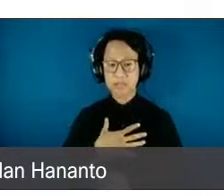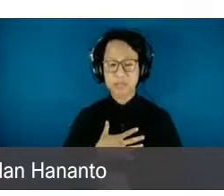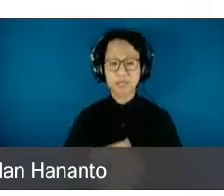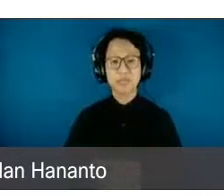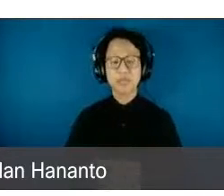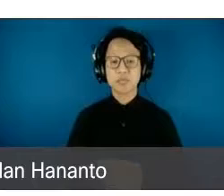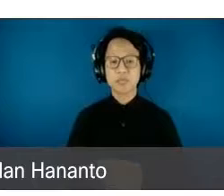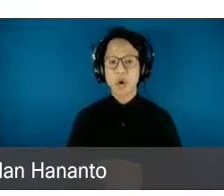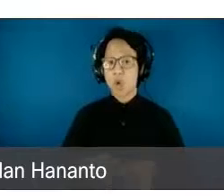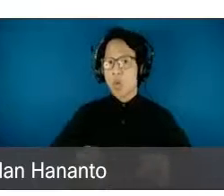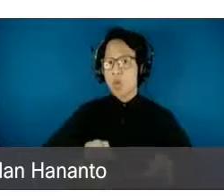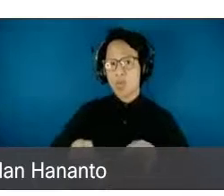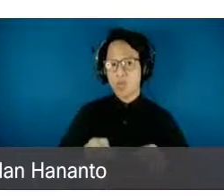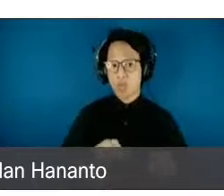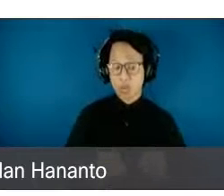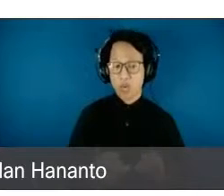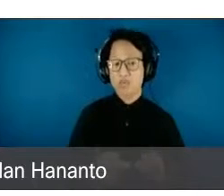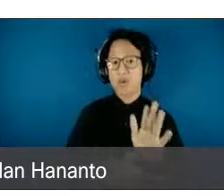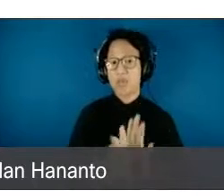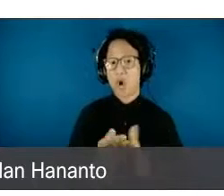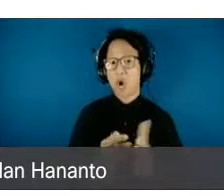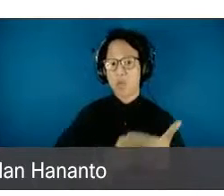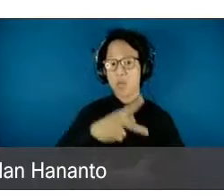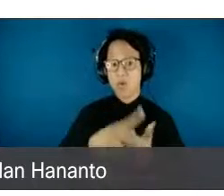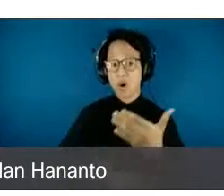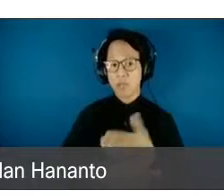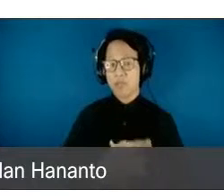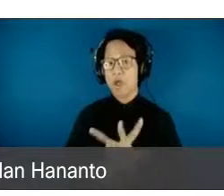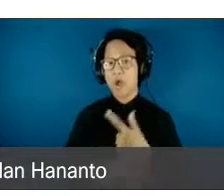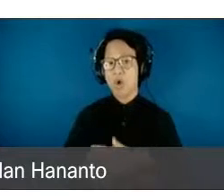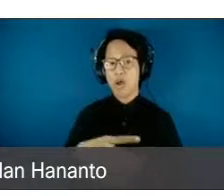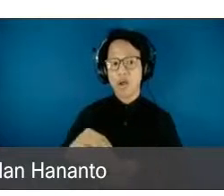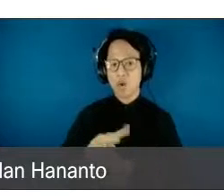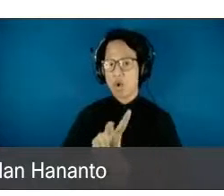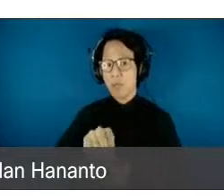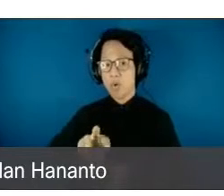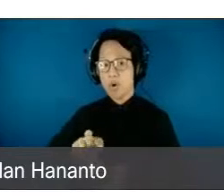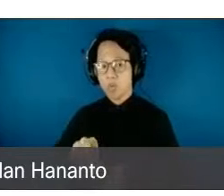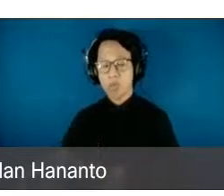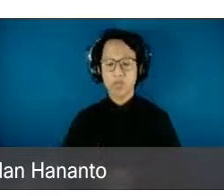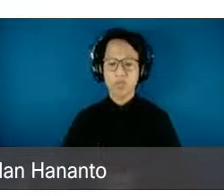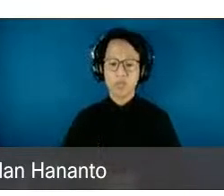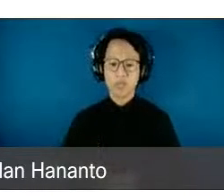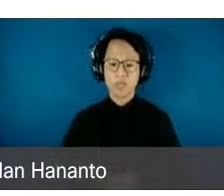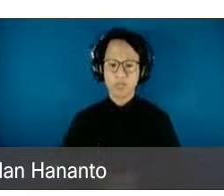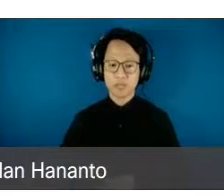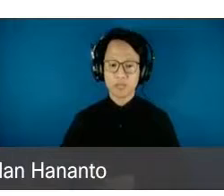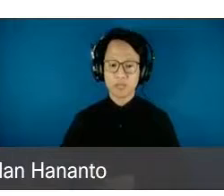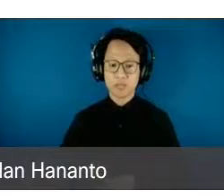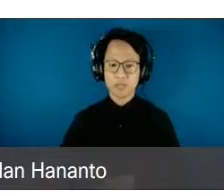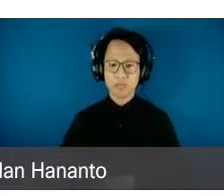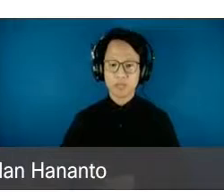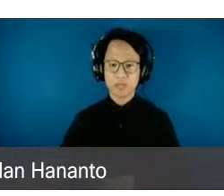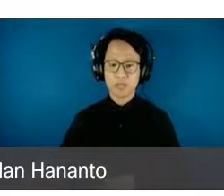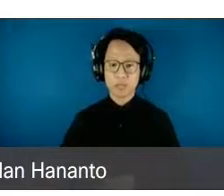program associate for the WIO 2030 initiative. Making Sense is excited to have DAI host